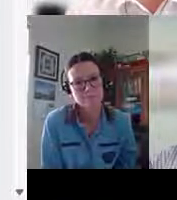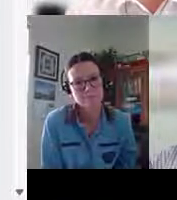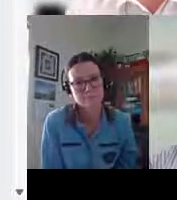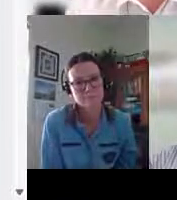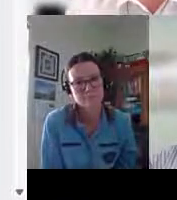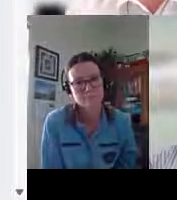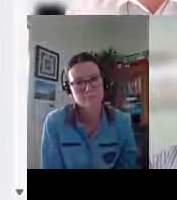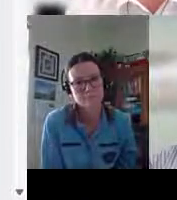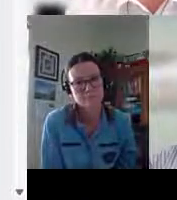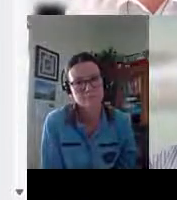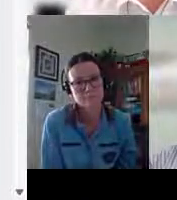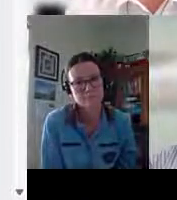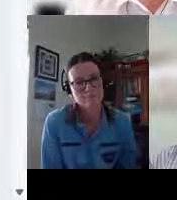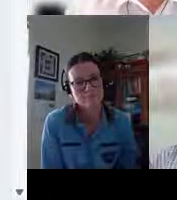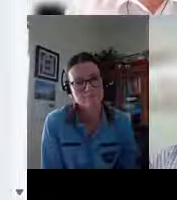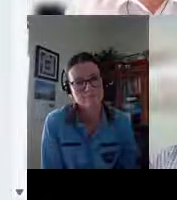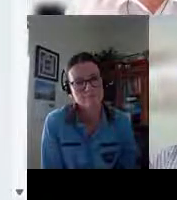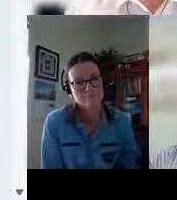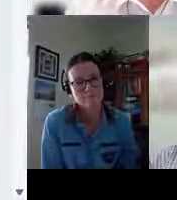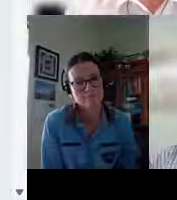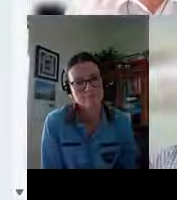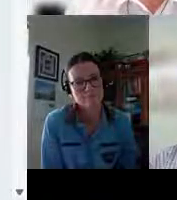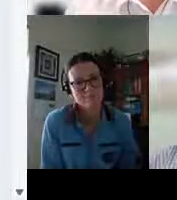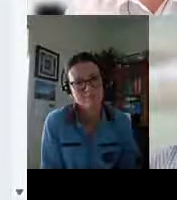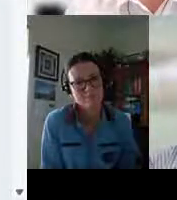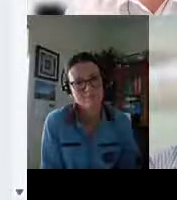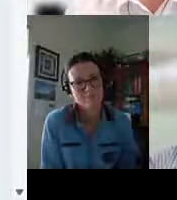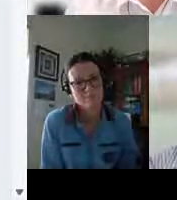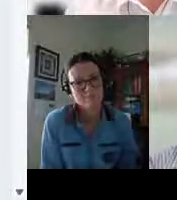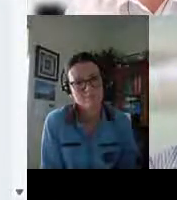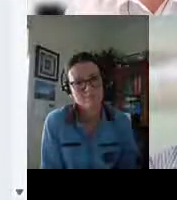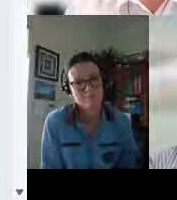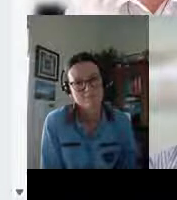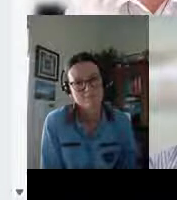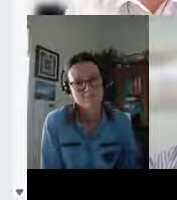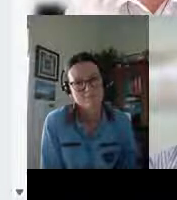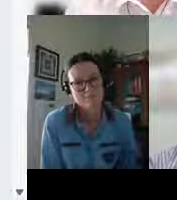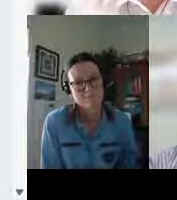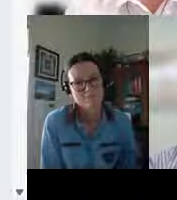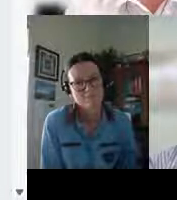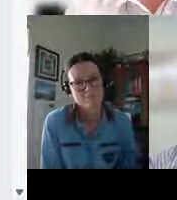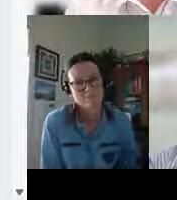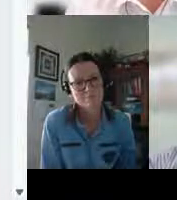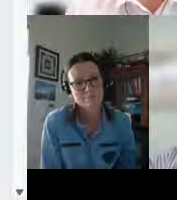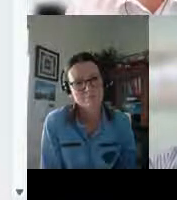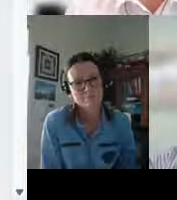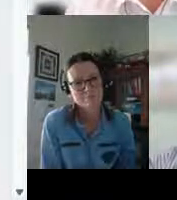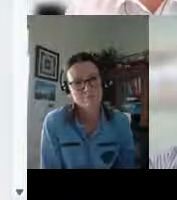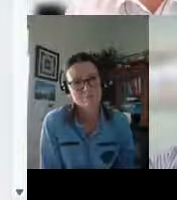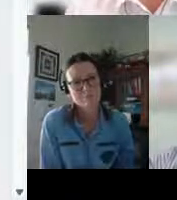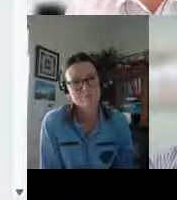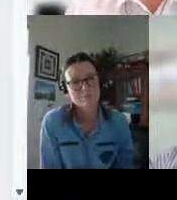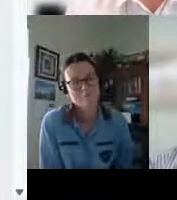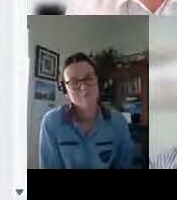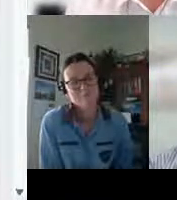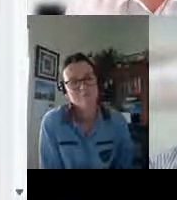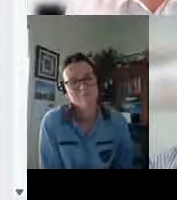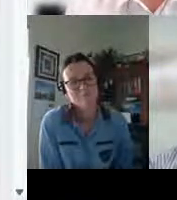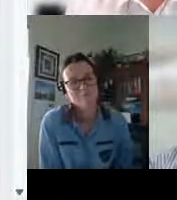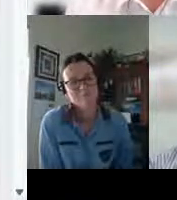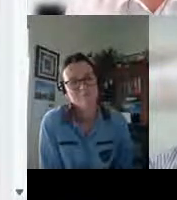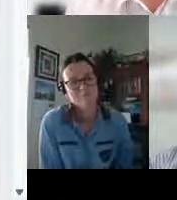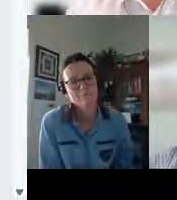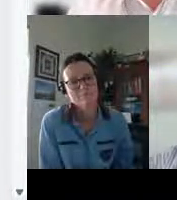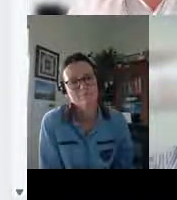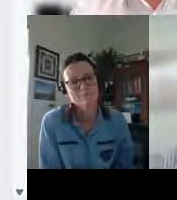like that is our return on investment. The information that's learned through project will be shared by